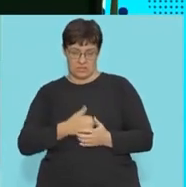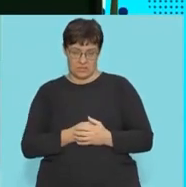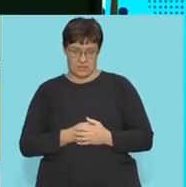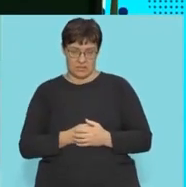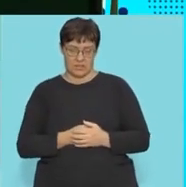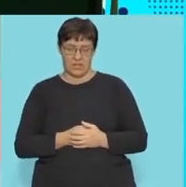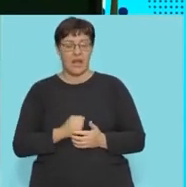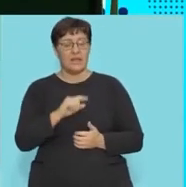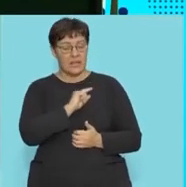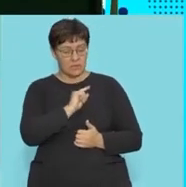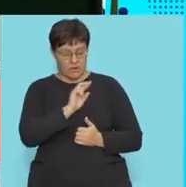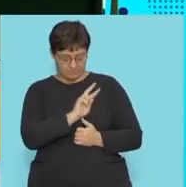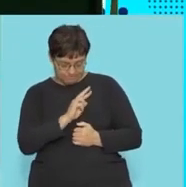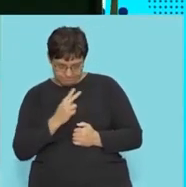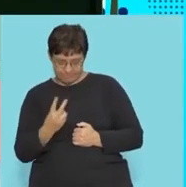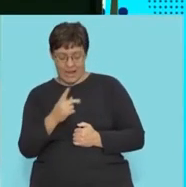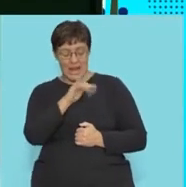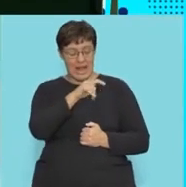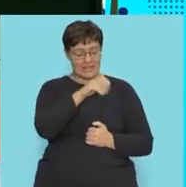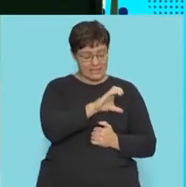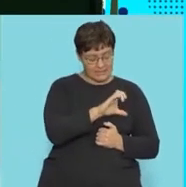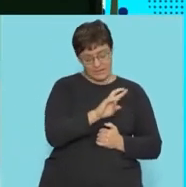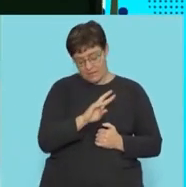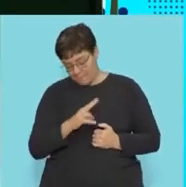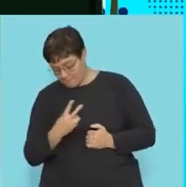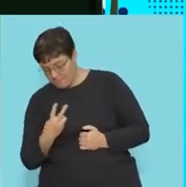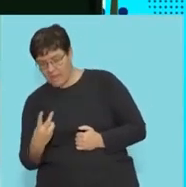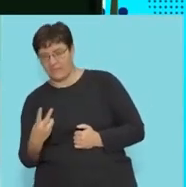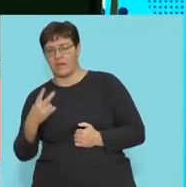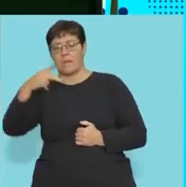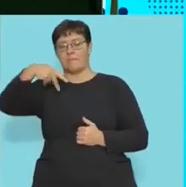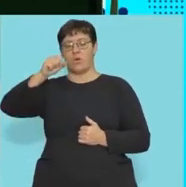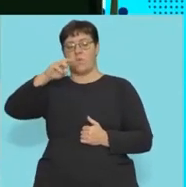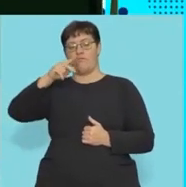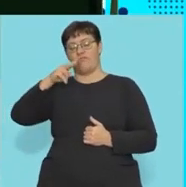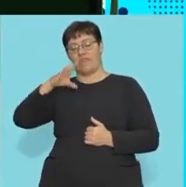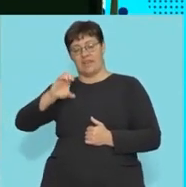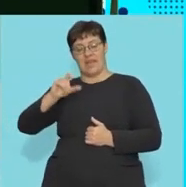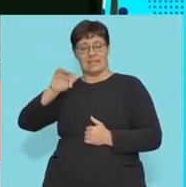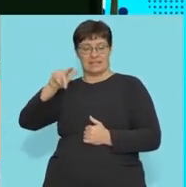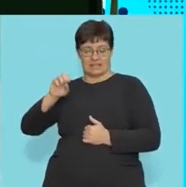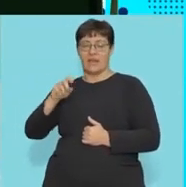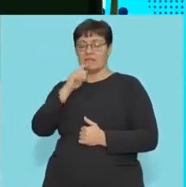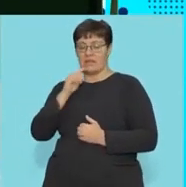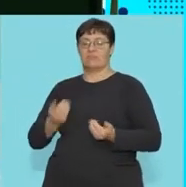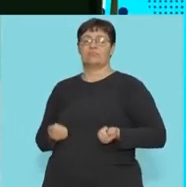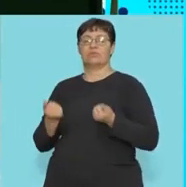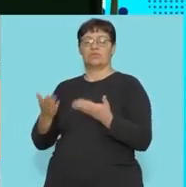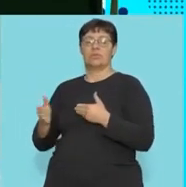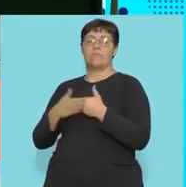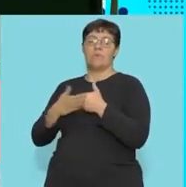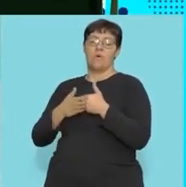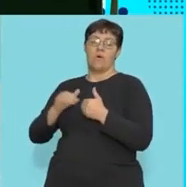and therefore converting that lactic acid back into pyruvic acid, which then can be used to